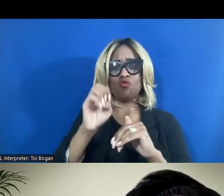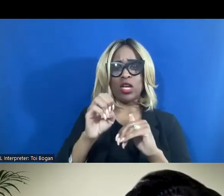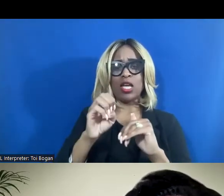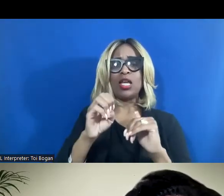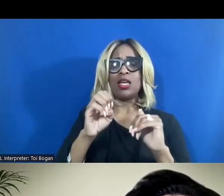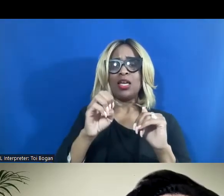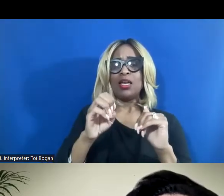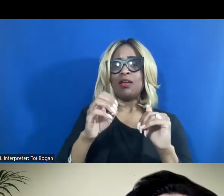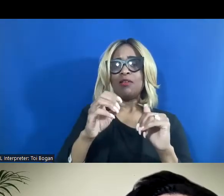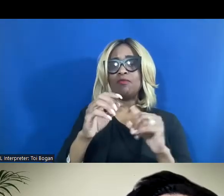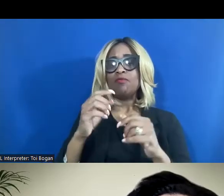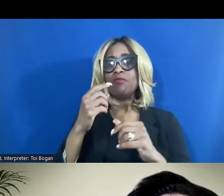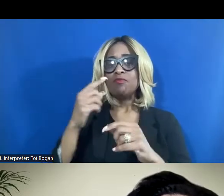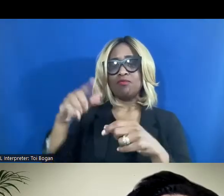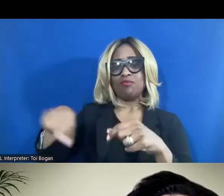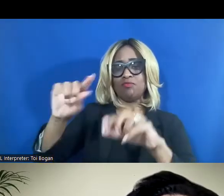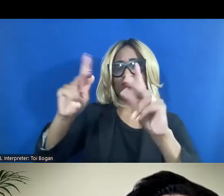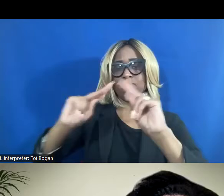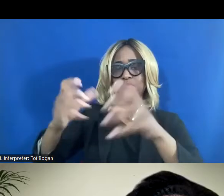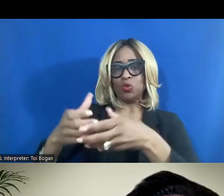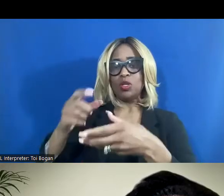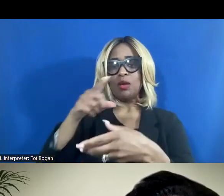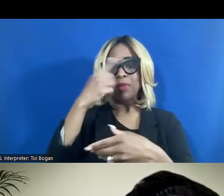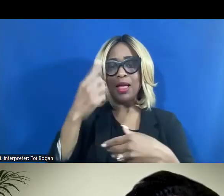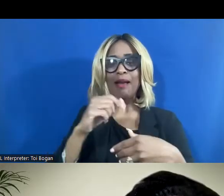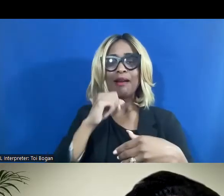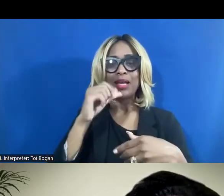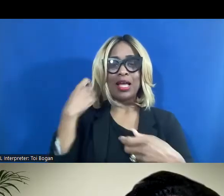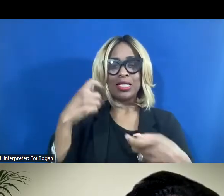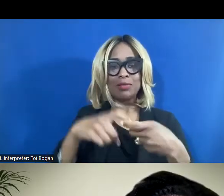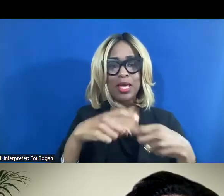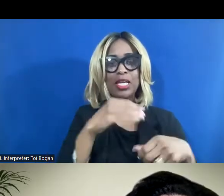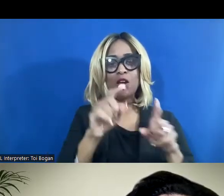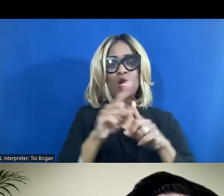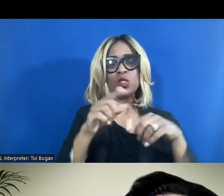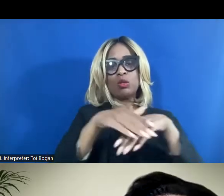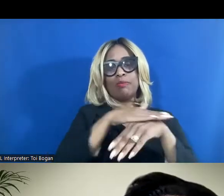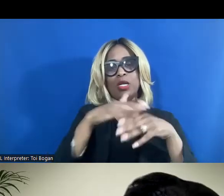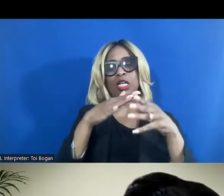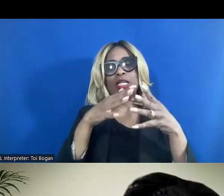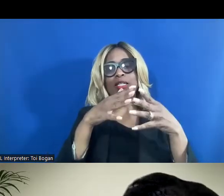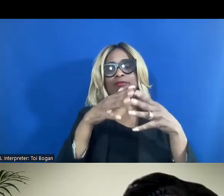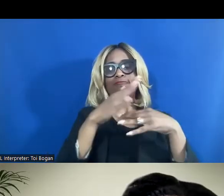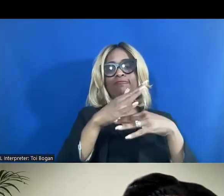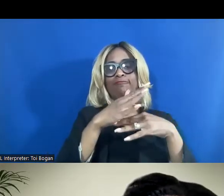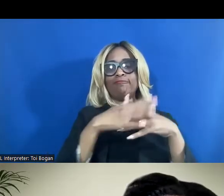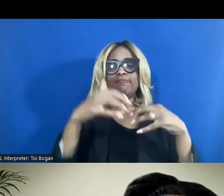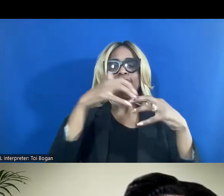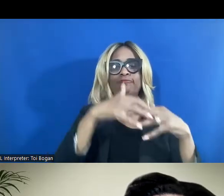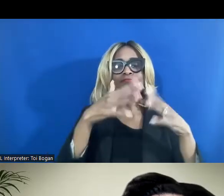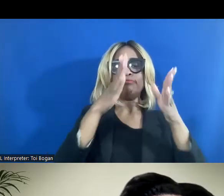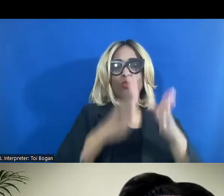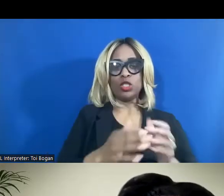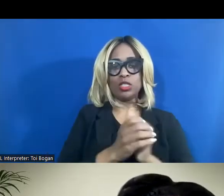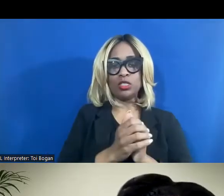non-Hispanic persons, as well as American Indian, Native American persons. Let's discuss the impacts of